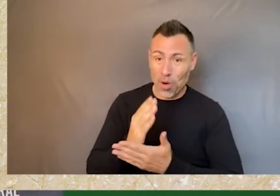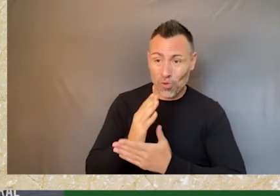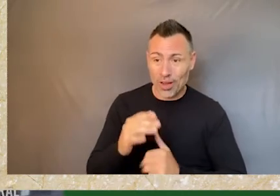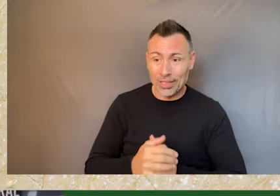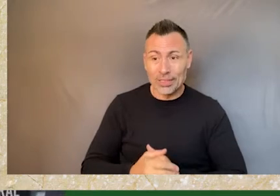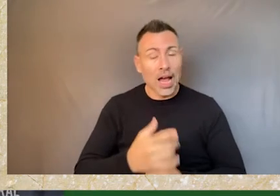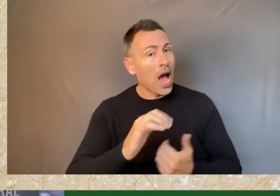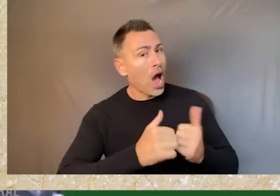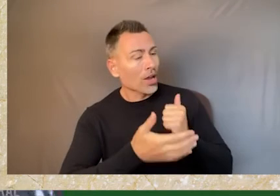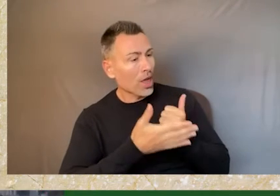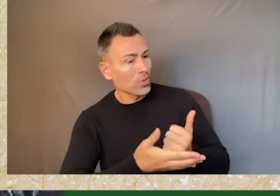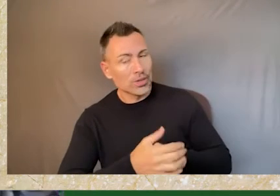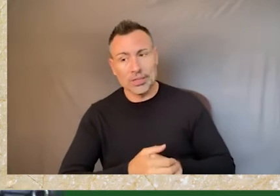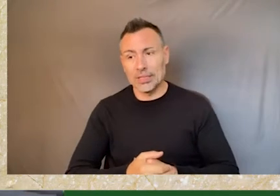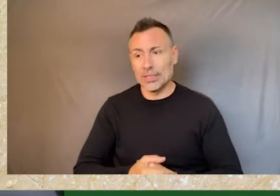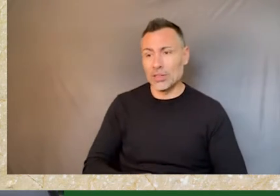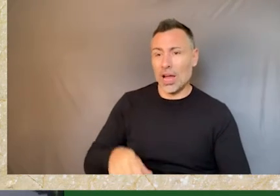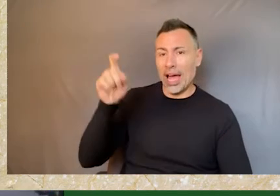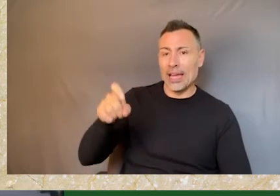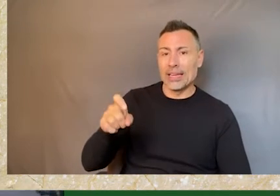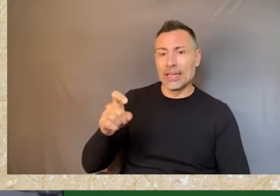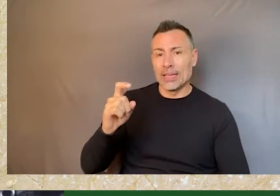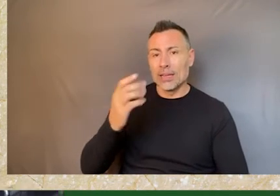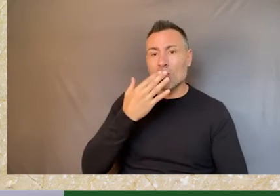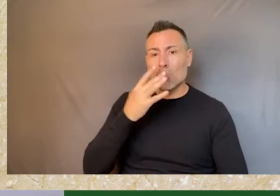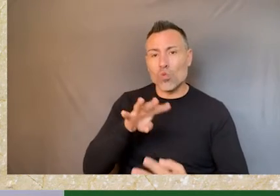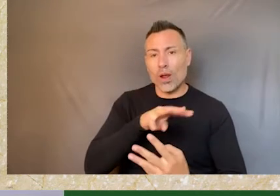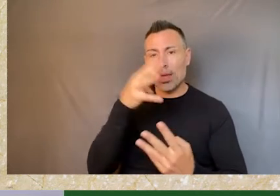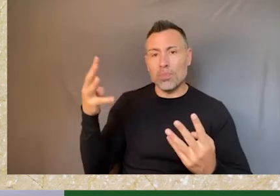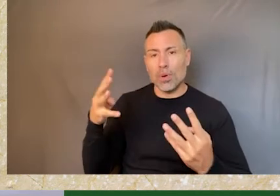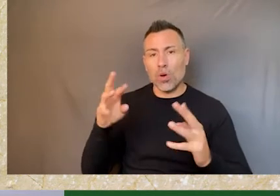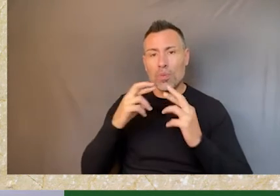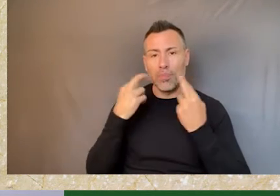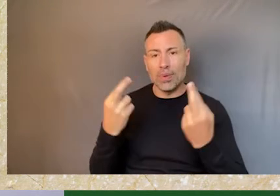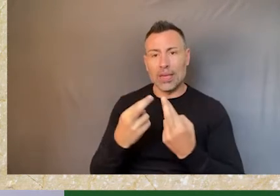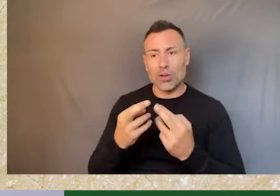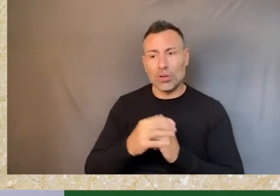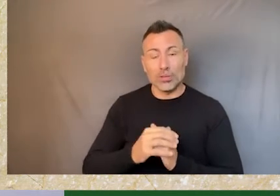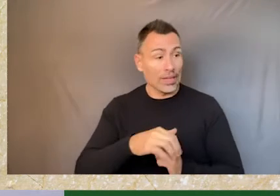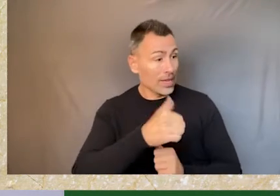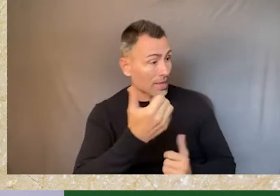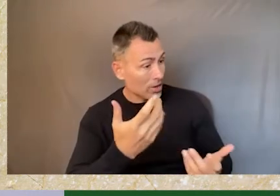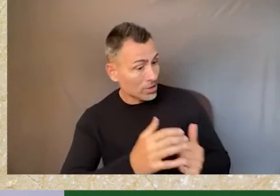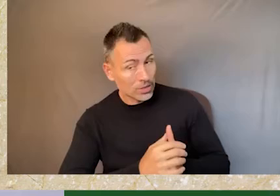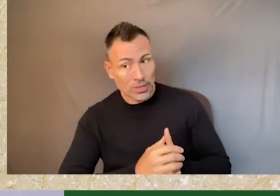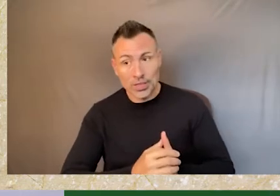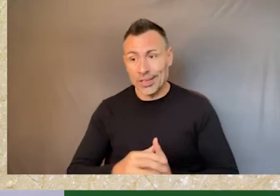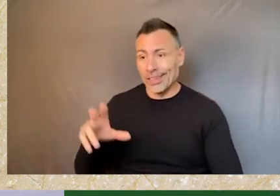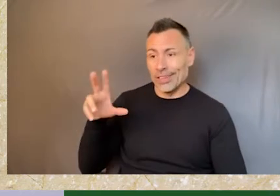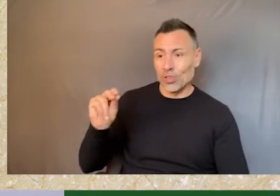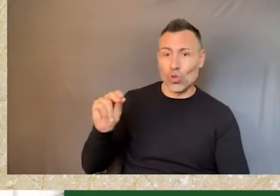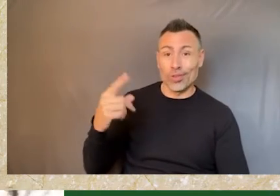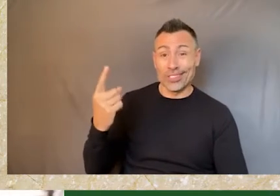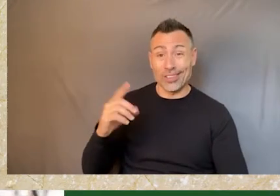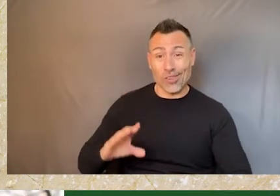I can help you today. I need a rainbow bagel. Anything else? No, just the ramp.